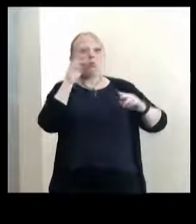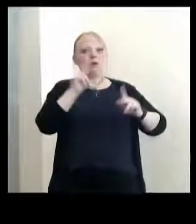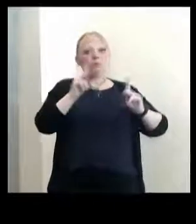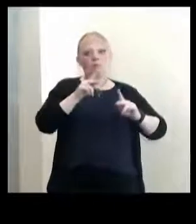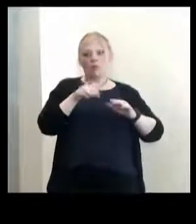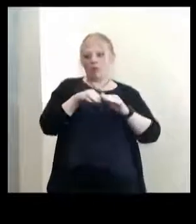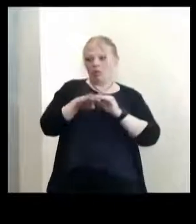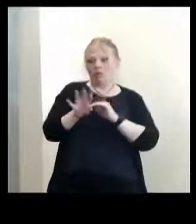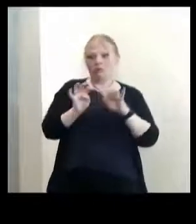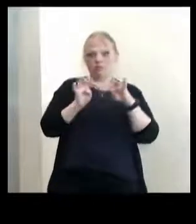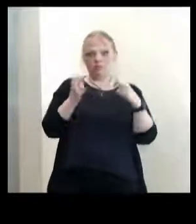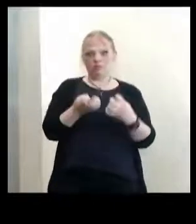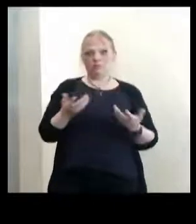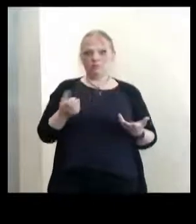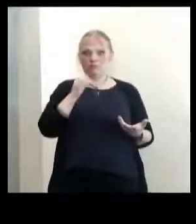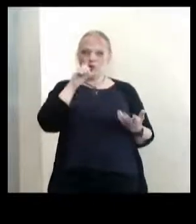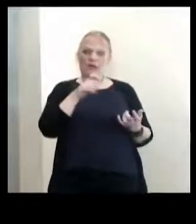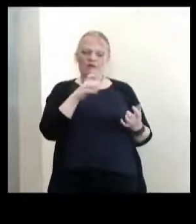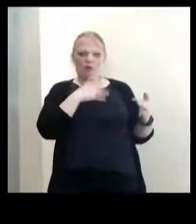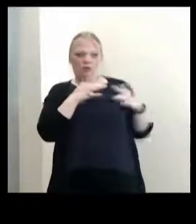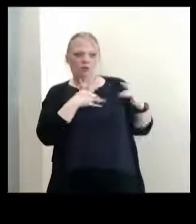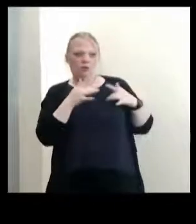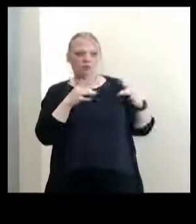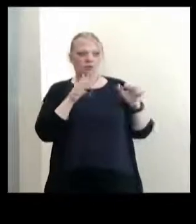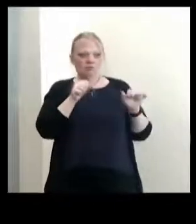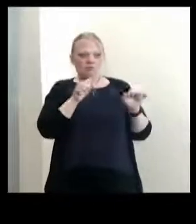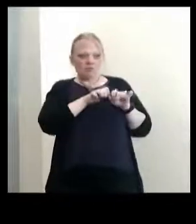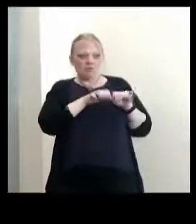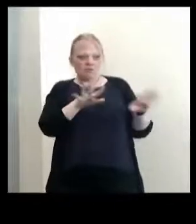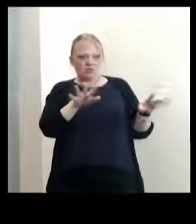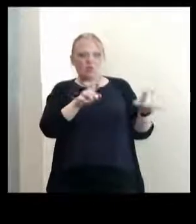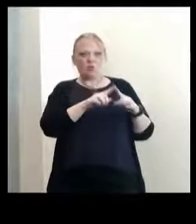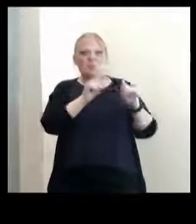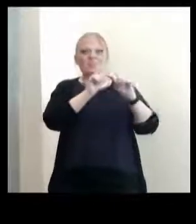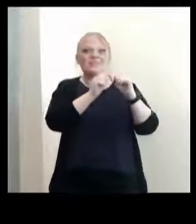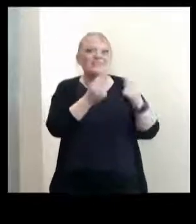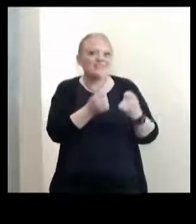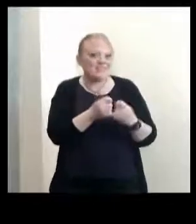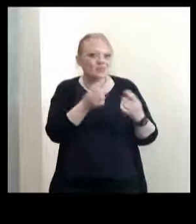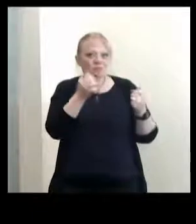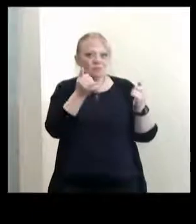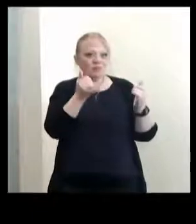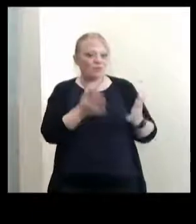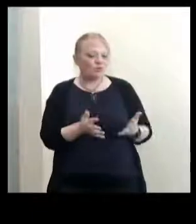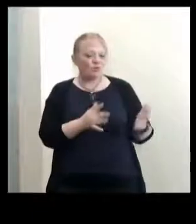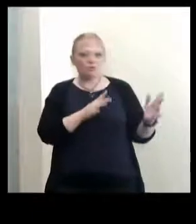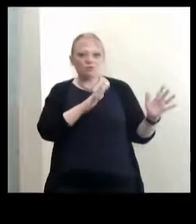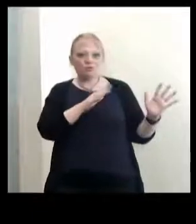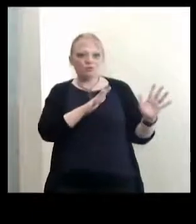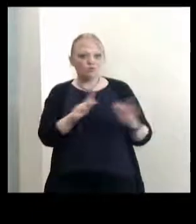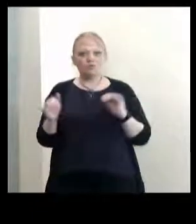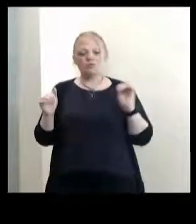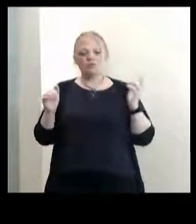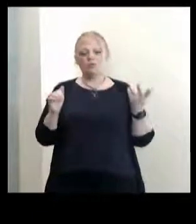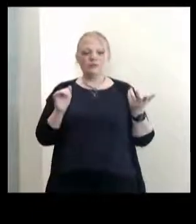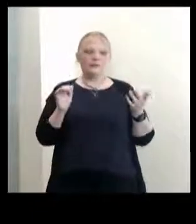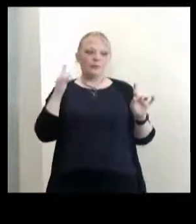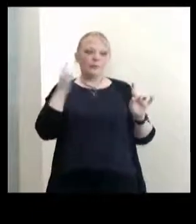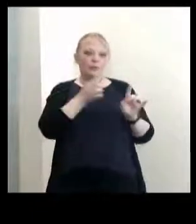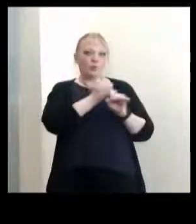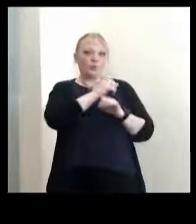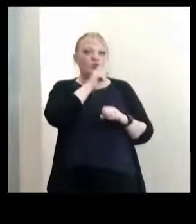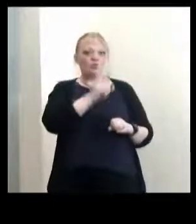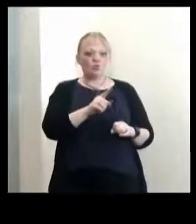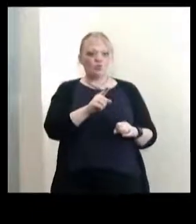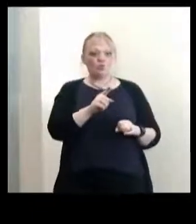game. We won't have to worry about potential spread to team players and things like that. our goal is to ensure that